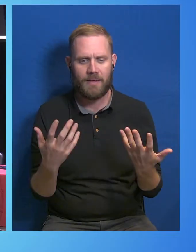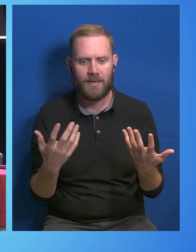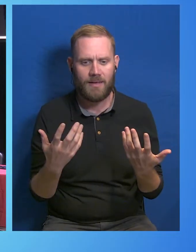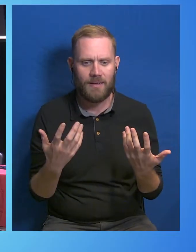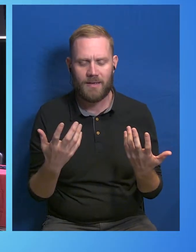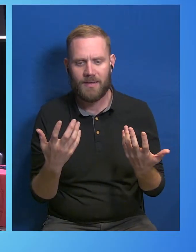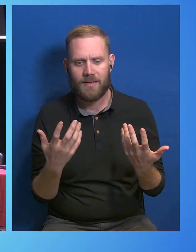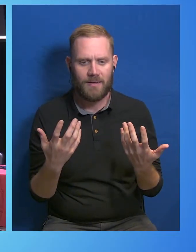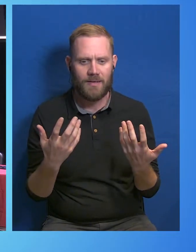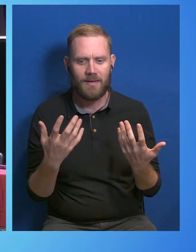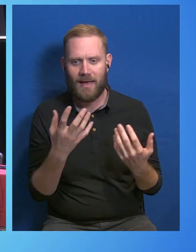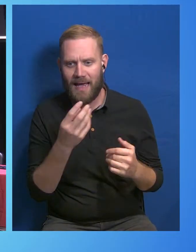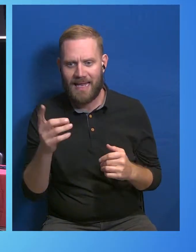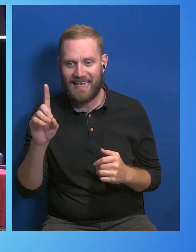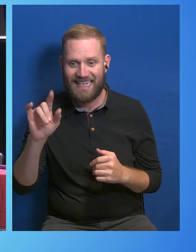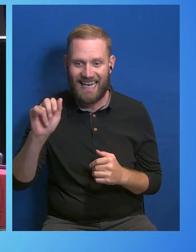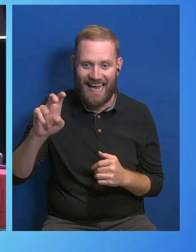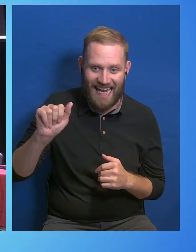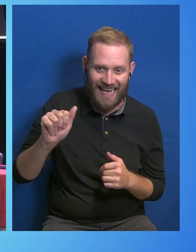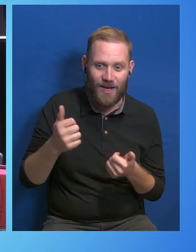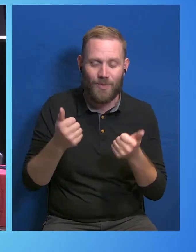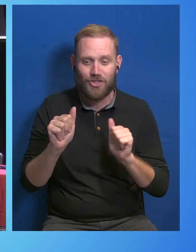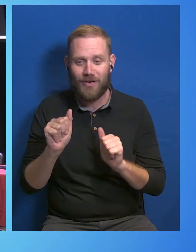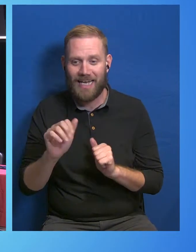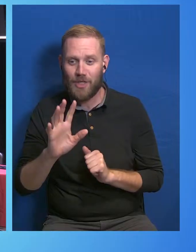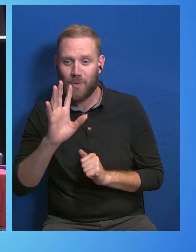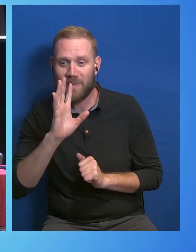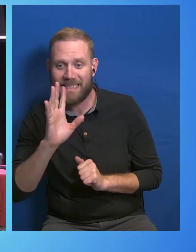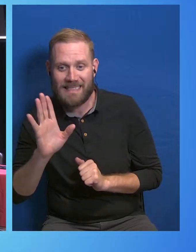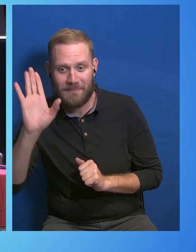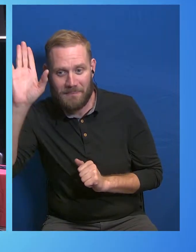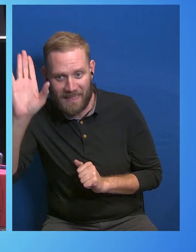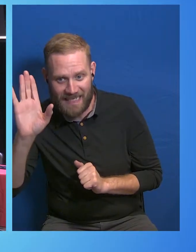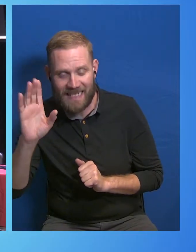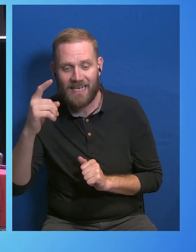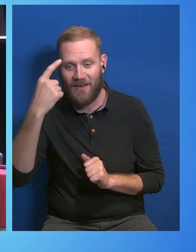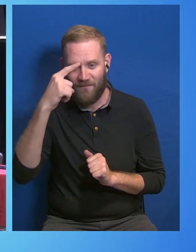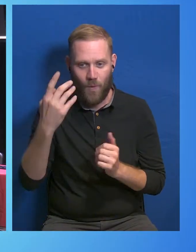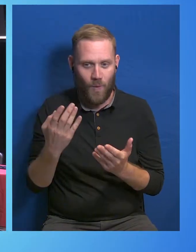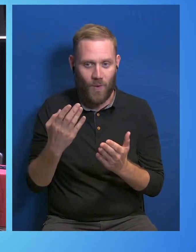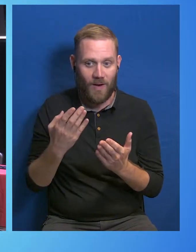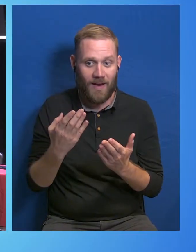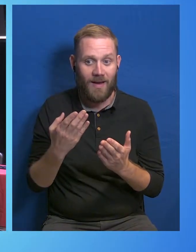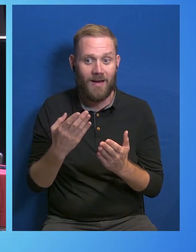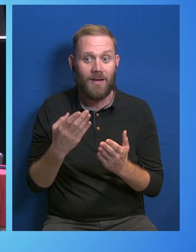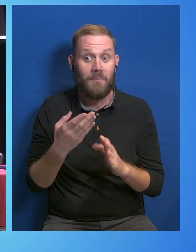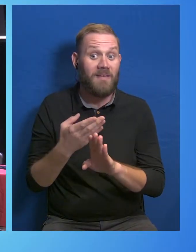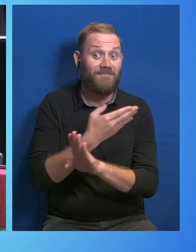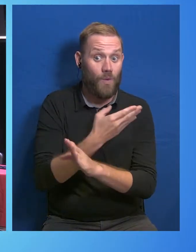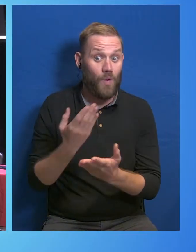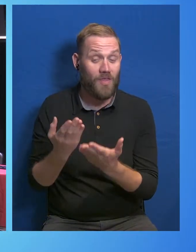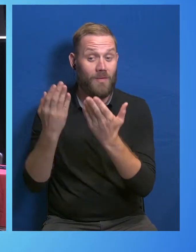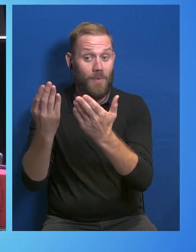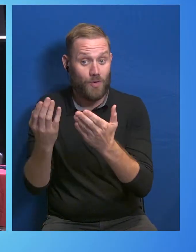that Diana was trying to speak before the motion occurred.